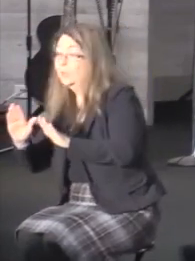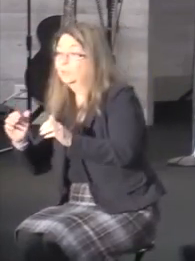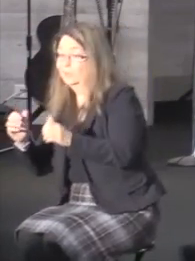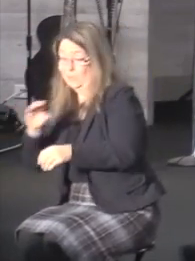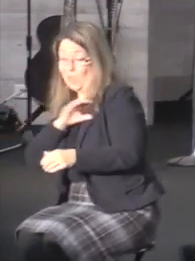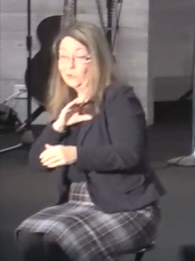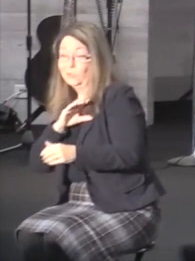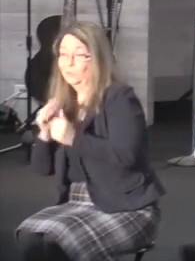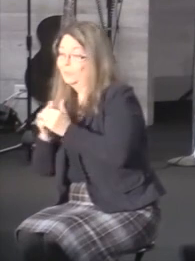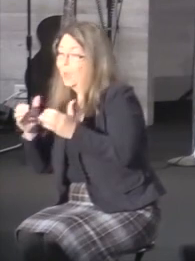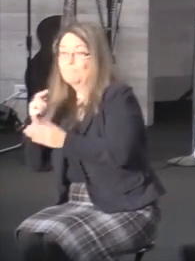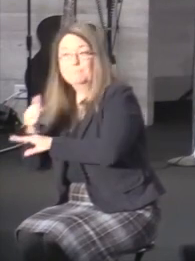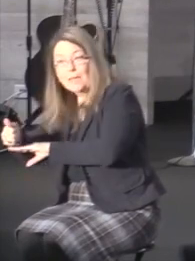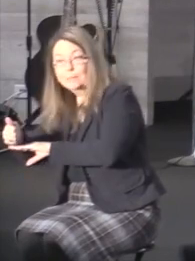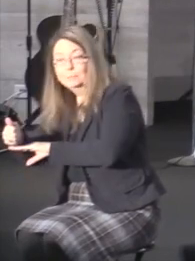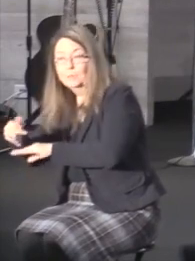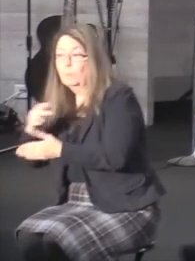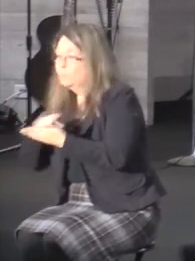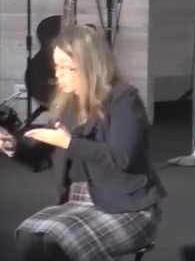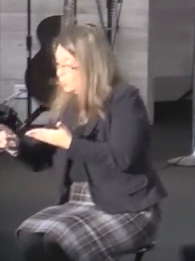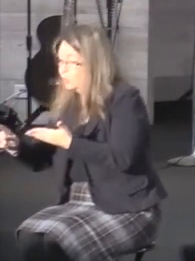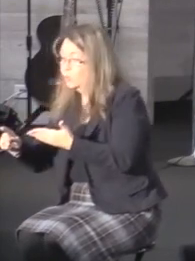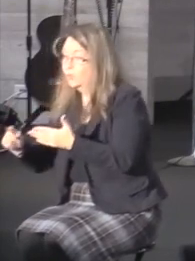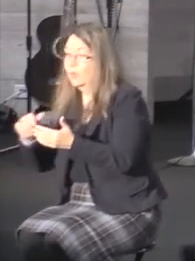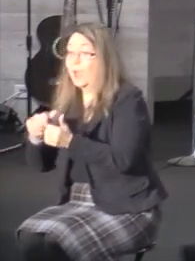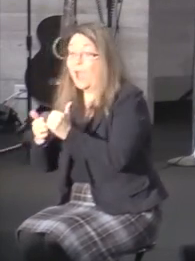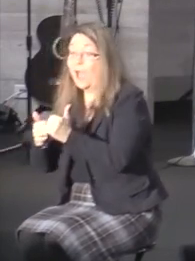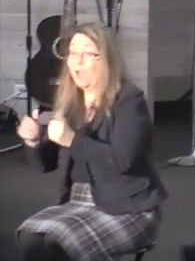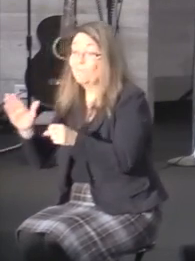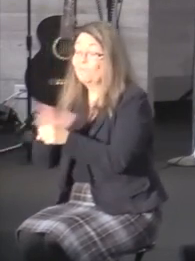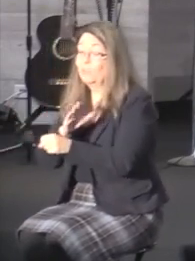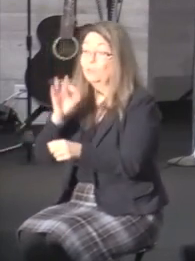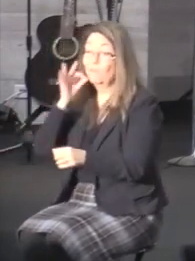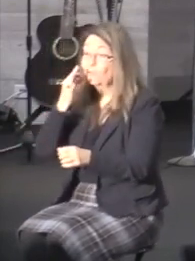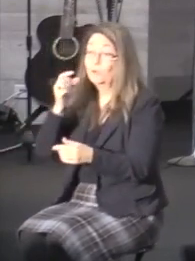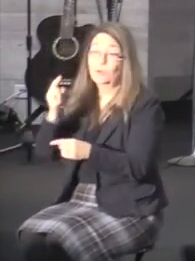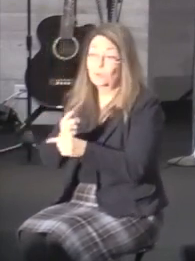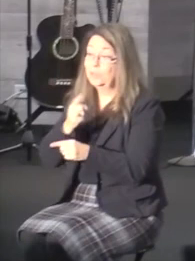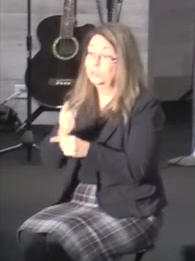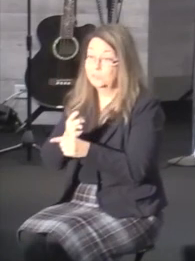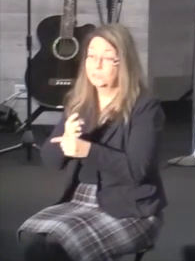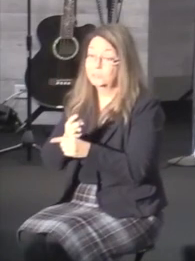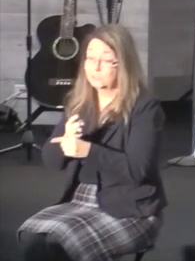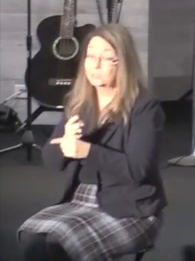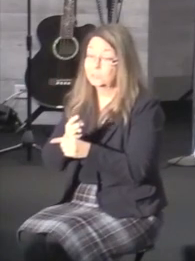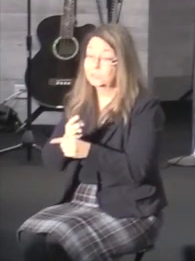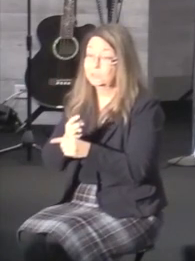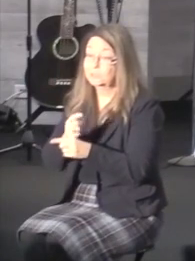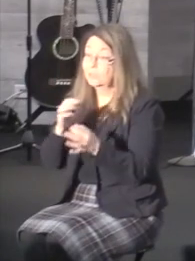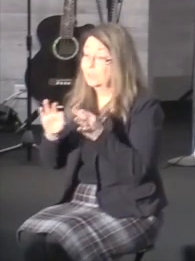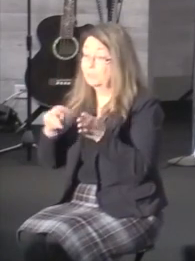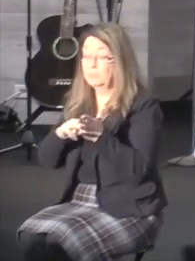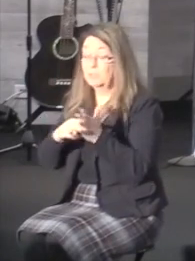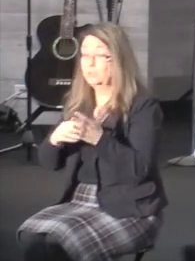character, I want you to be blameless. I want you to be pure by simply being filled with the fruit of righteousness. Here's simply what